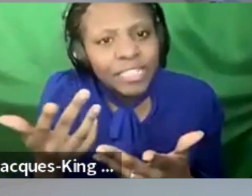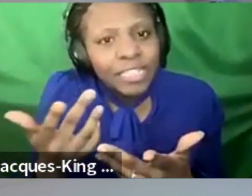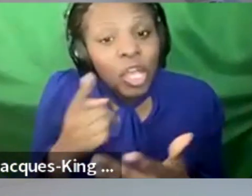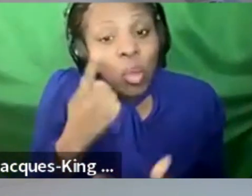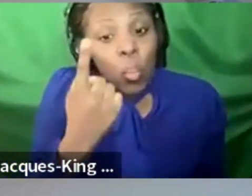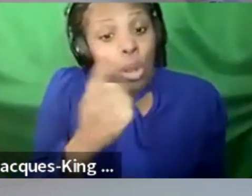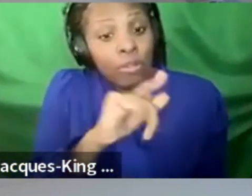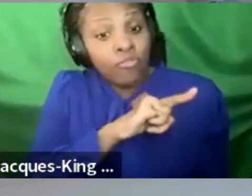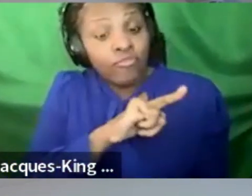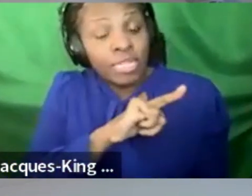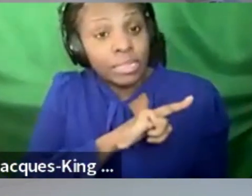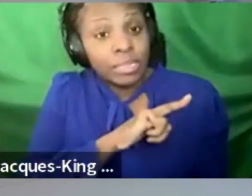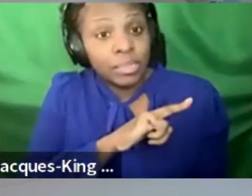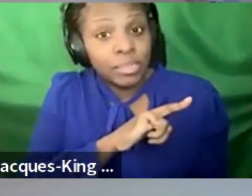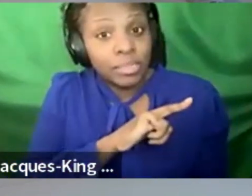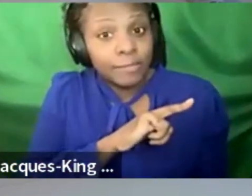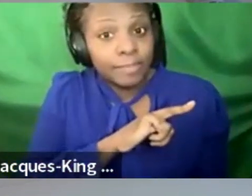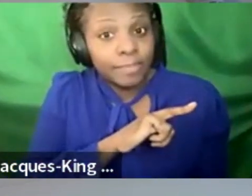reasons I just,